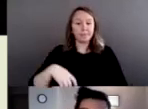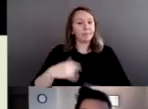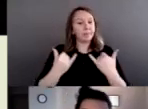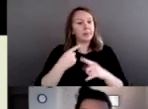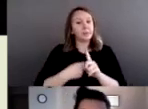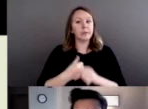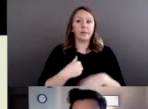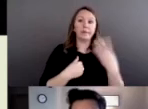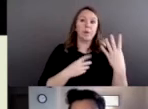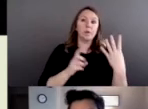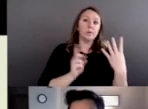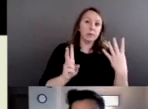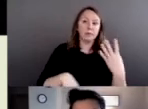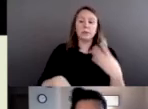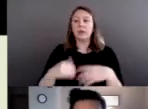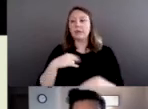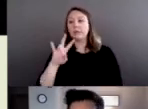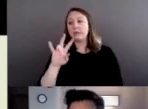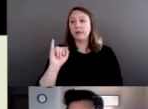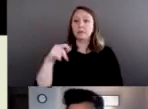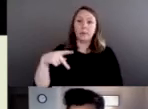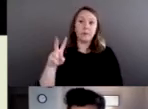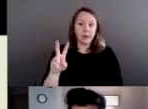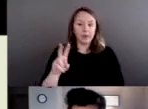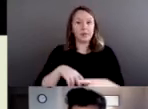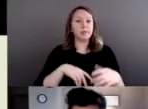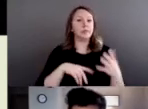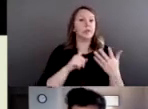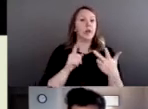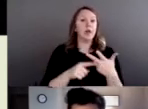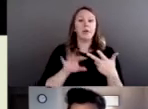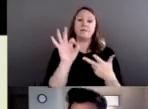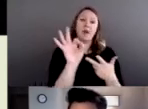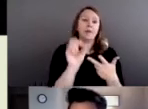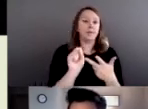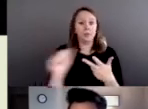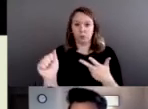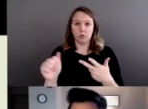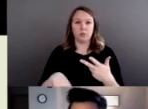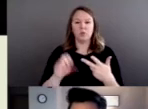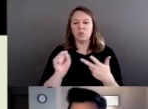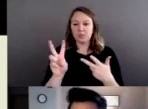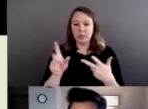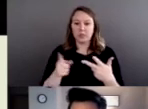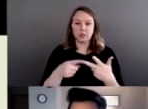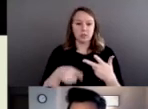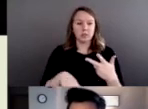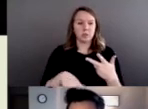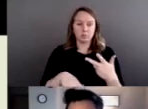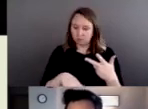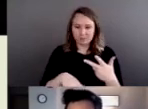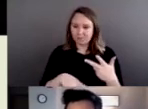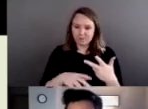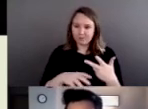7 intimate partner violences and 9 sexual assaults. Like, what we do, what our stories do, is we give